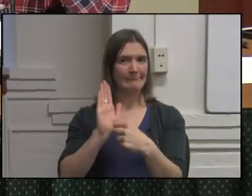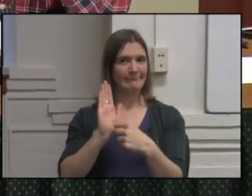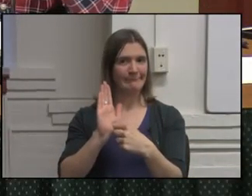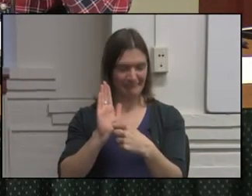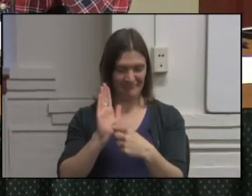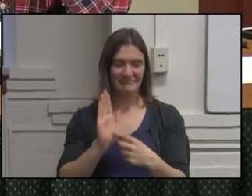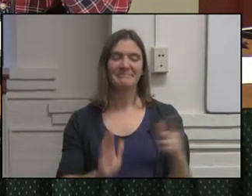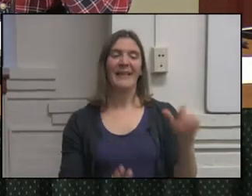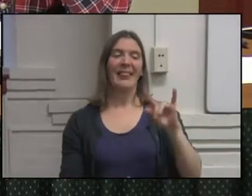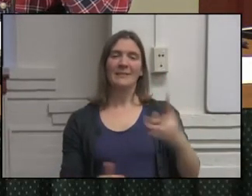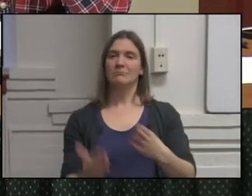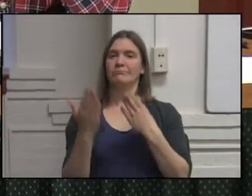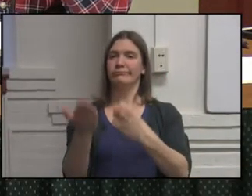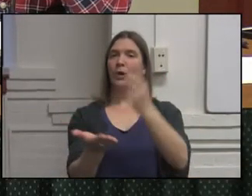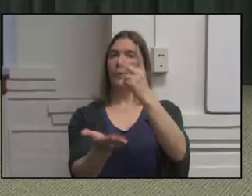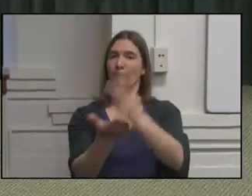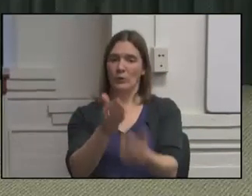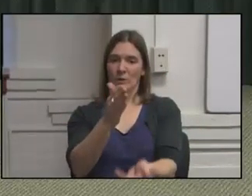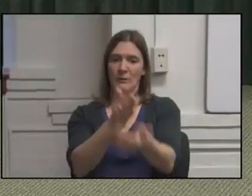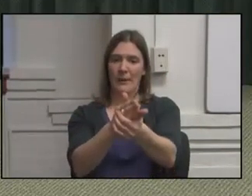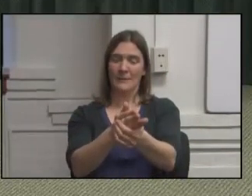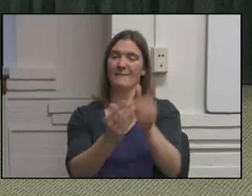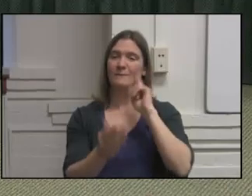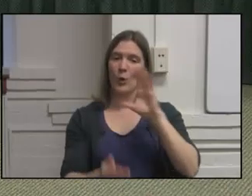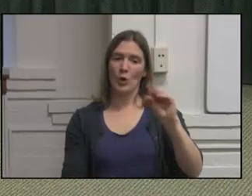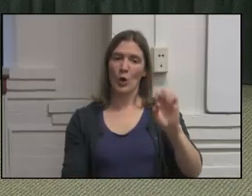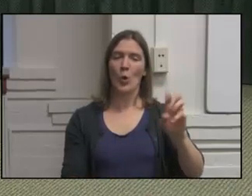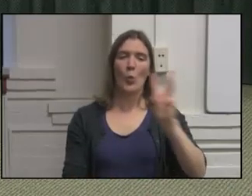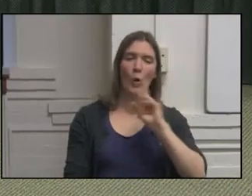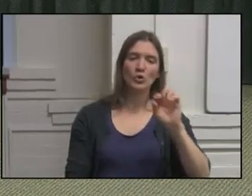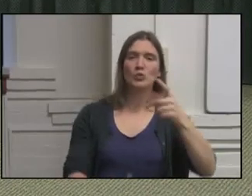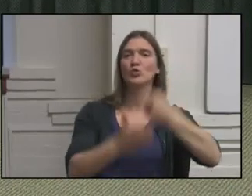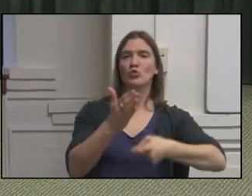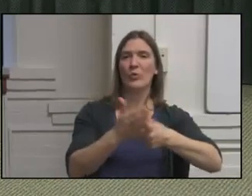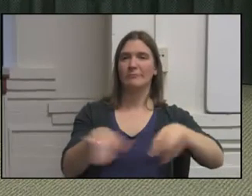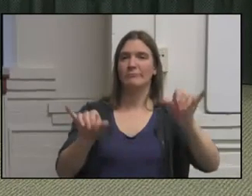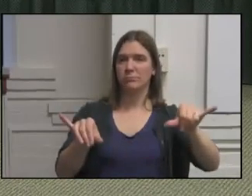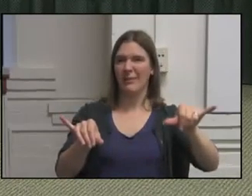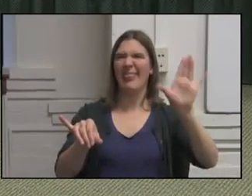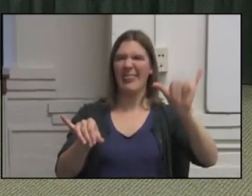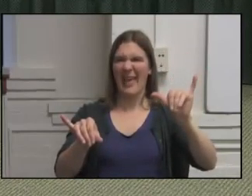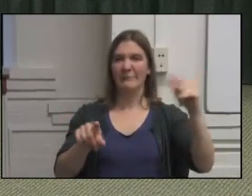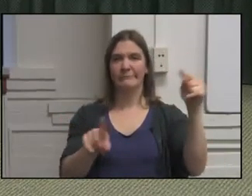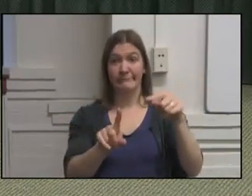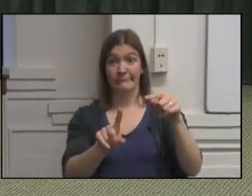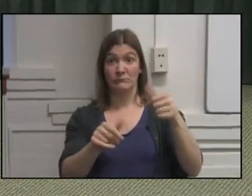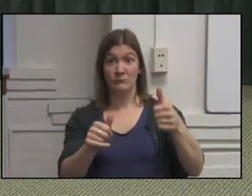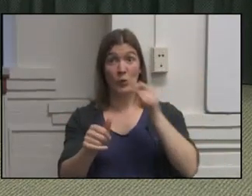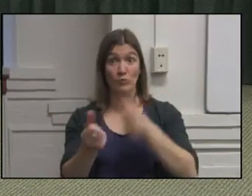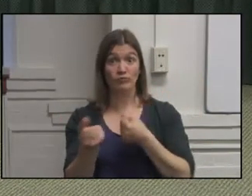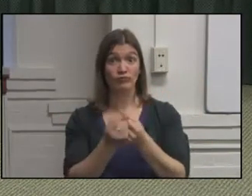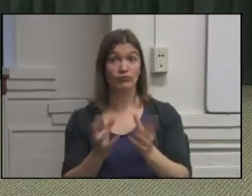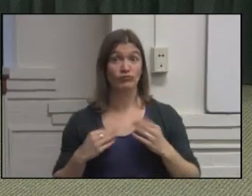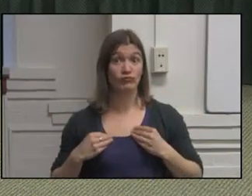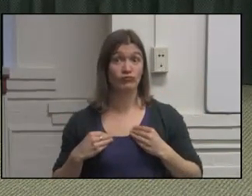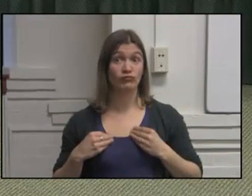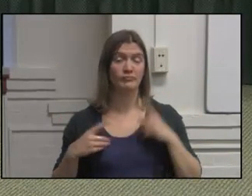Liz has made a motion to approve the amendments to Brattleboro Code of Ordinances, Chapter 18, Water and Sewer, as presented. All those in